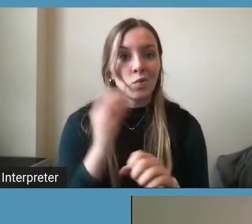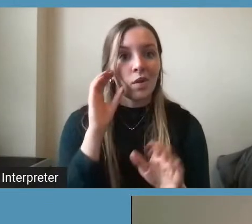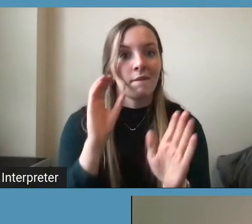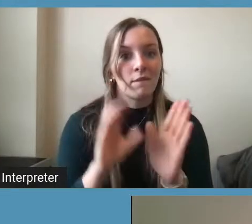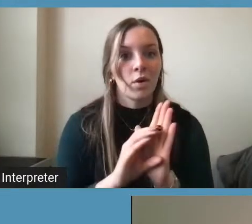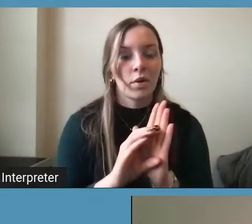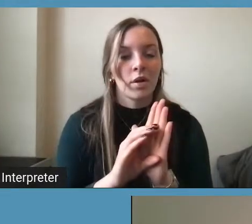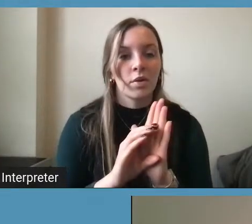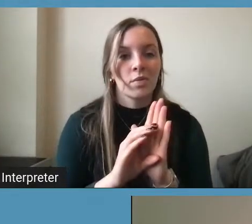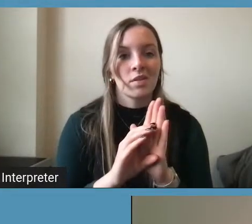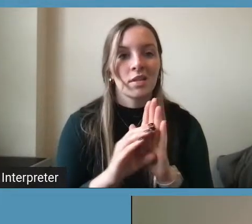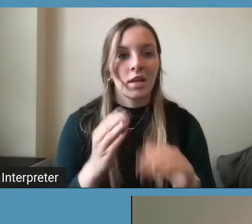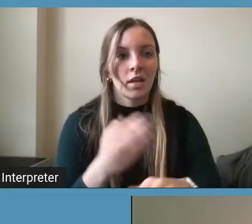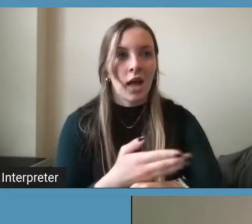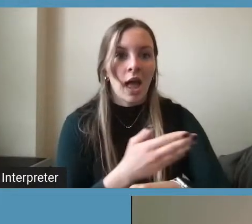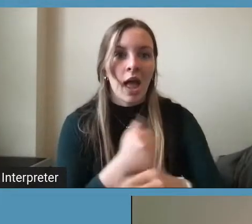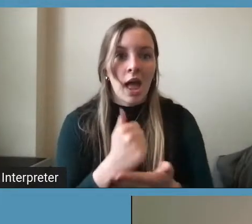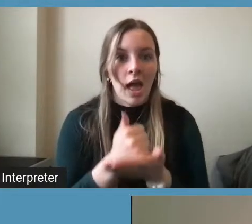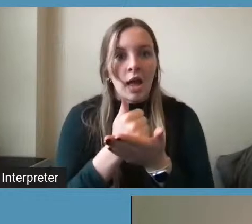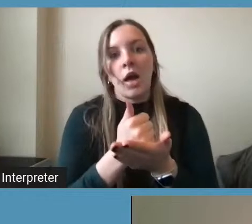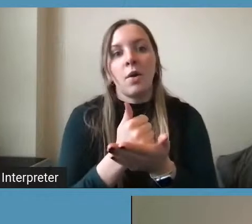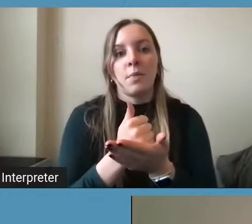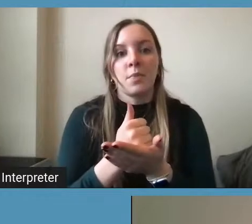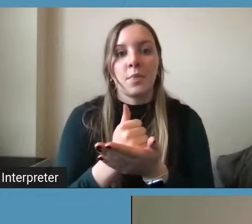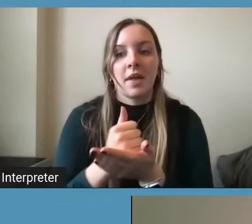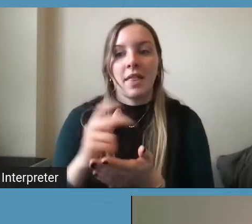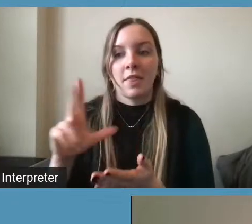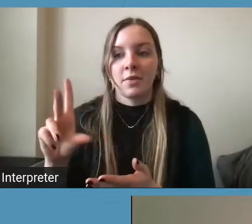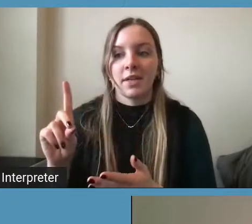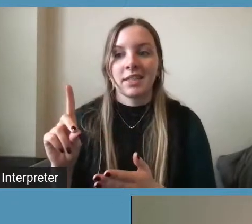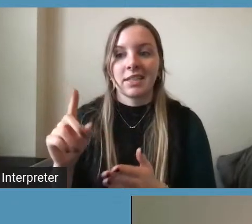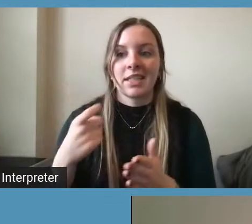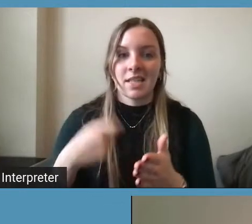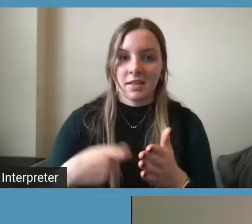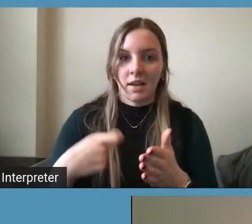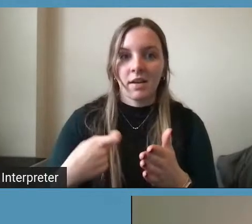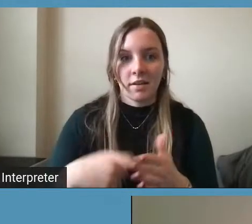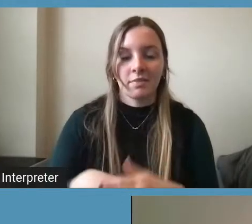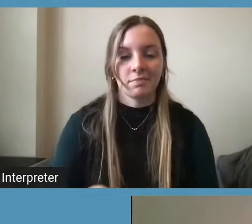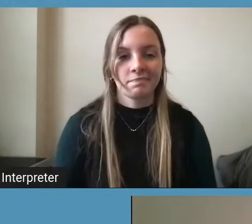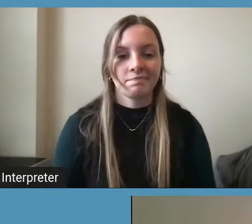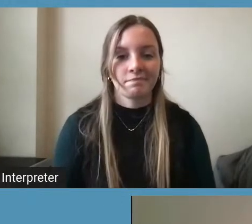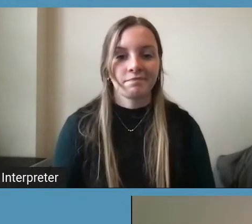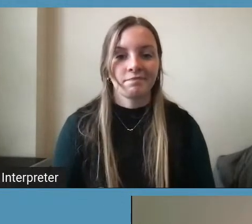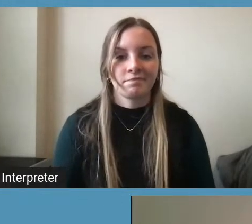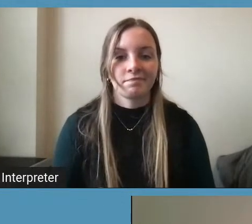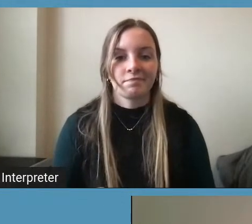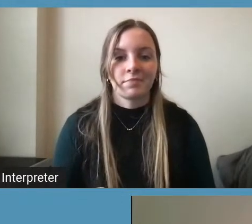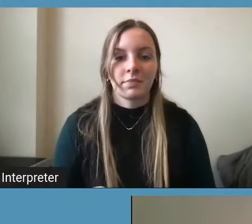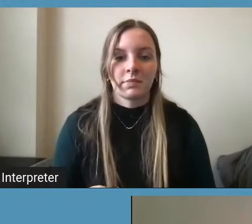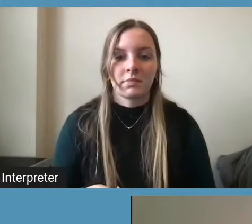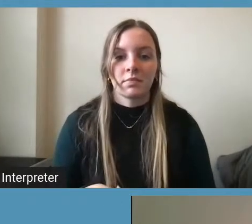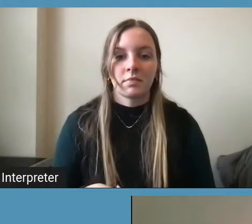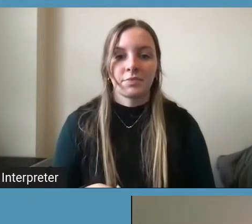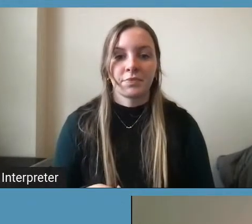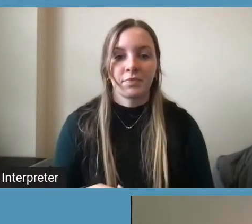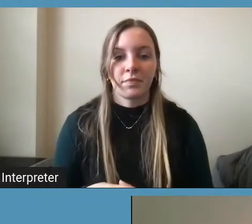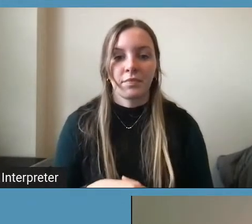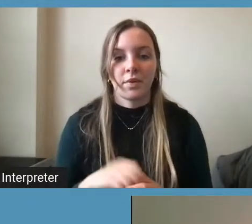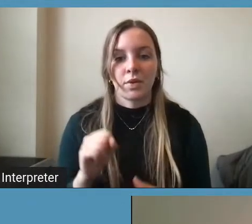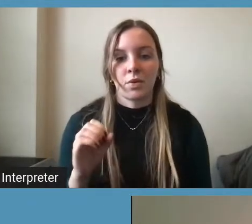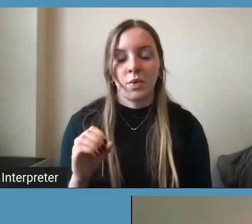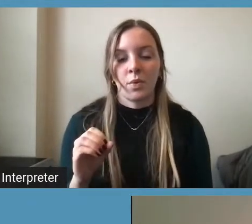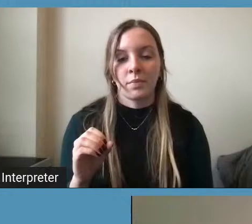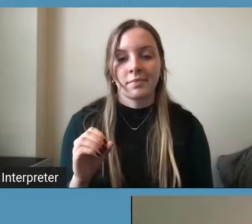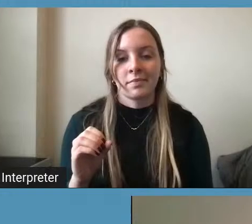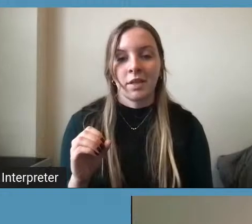scanning. Those are right now, the ones that I'm aware of are all sort of proprietary black box. So you get something out of it, but you have